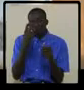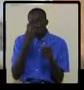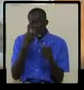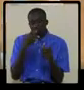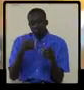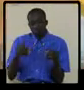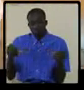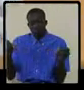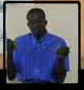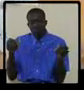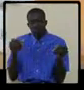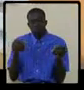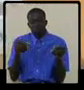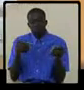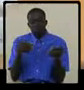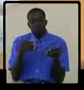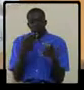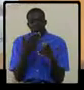by one.